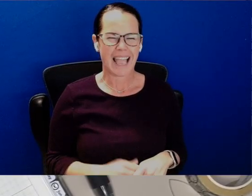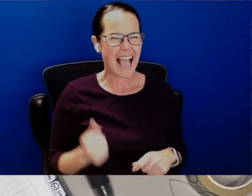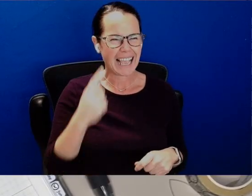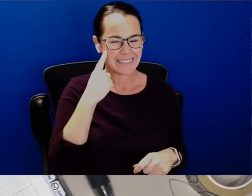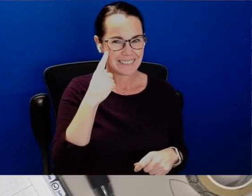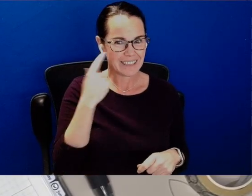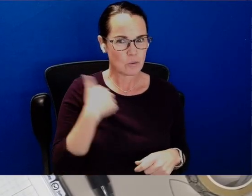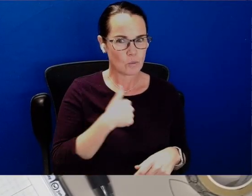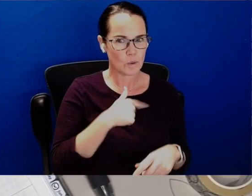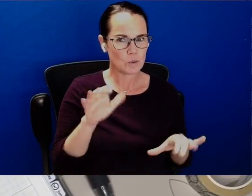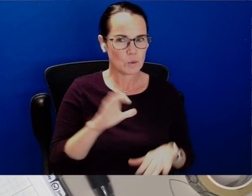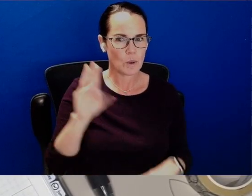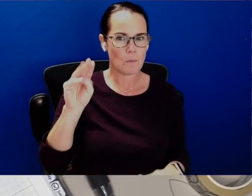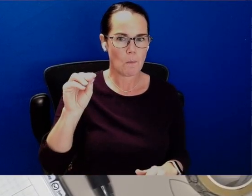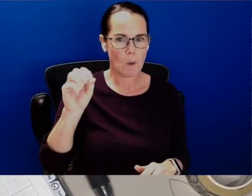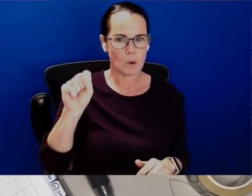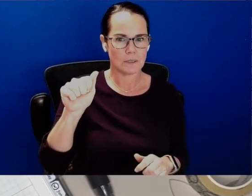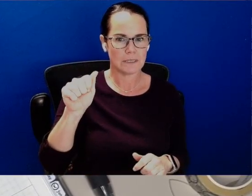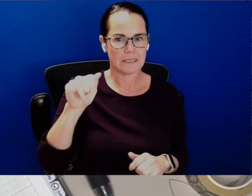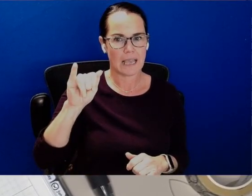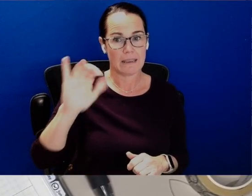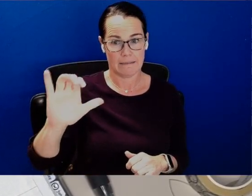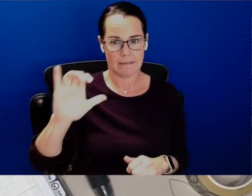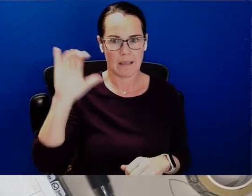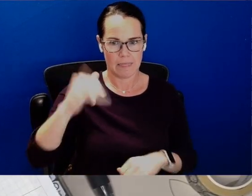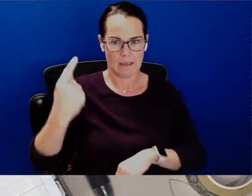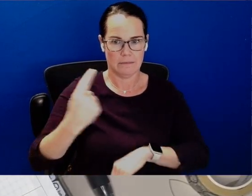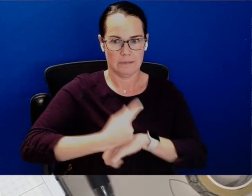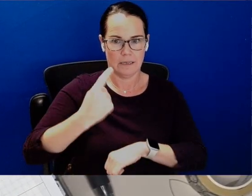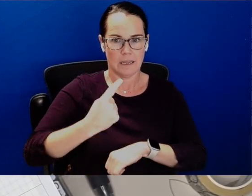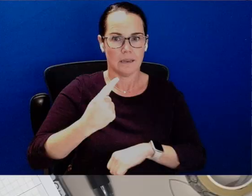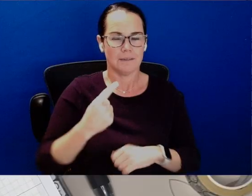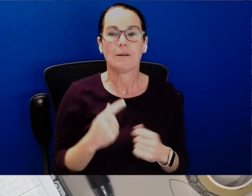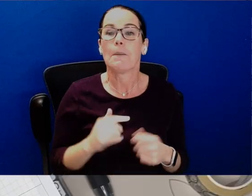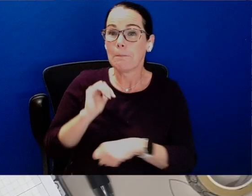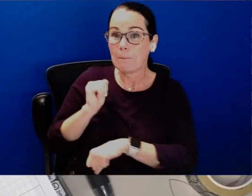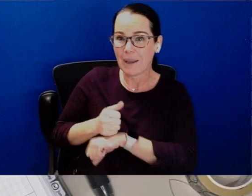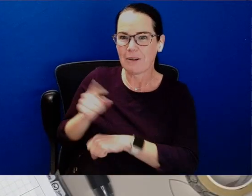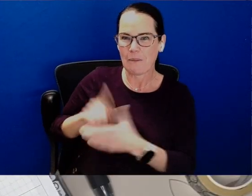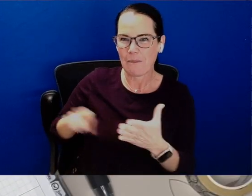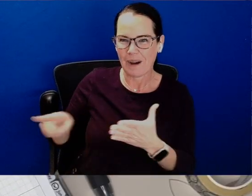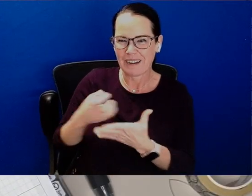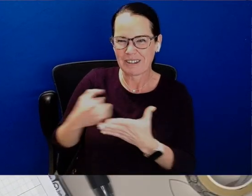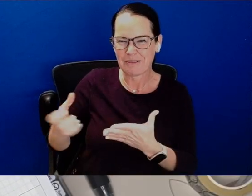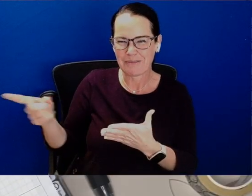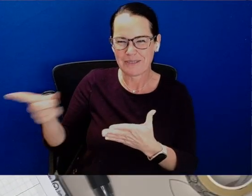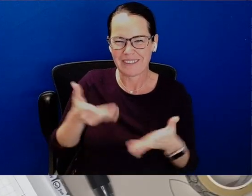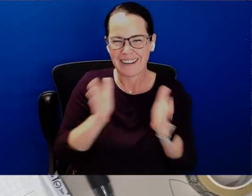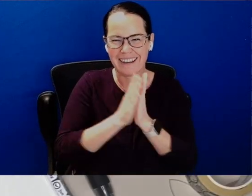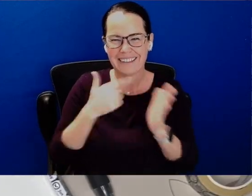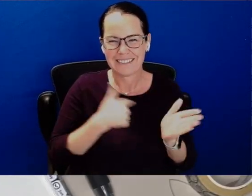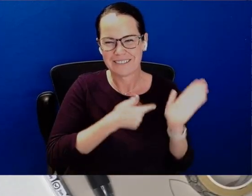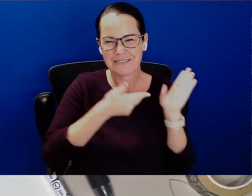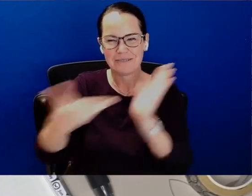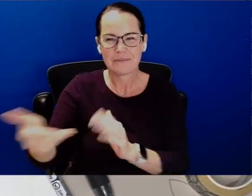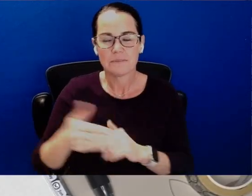doing mosaics on this day based on the equipment that we've been asked to bring.